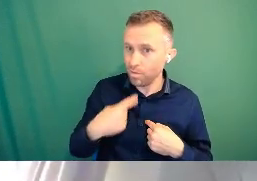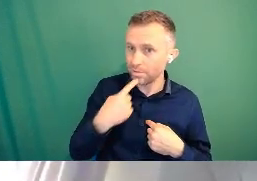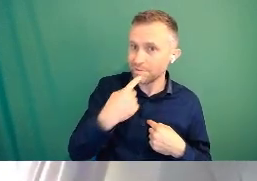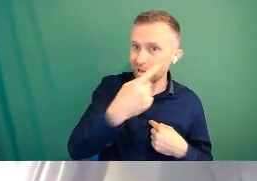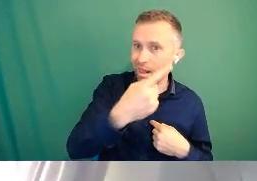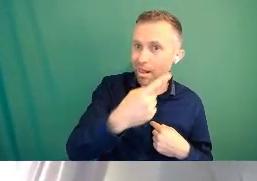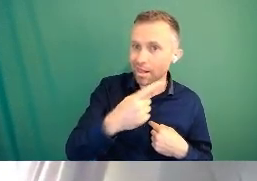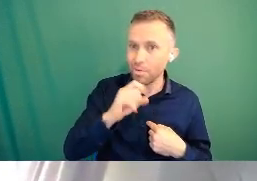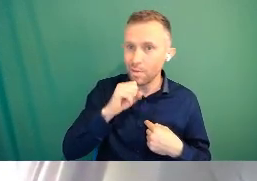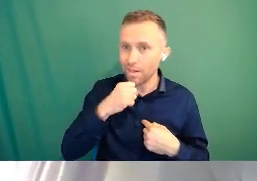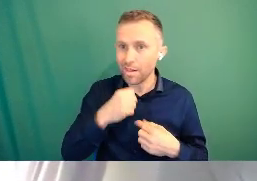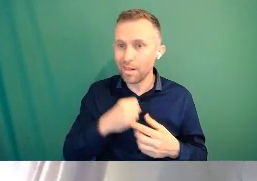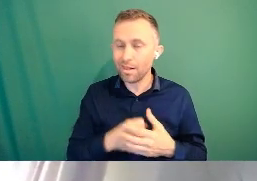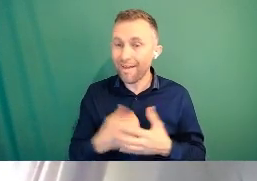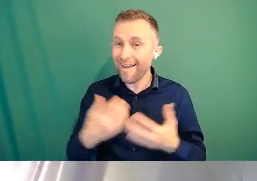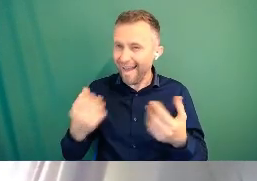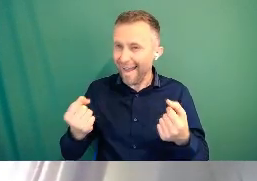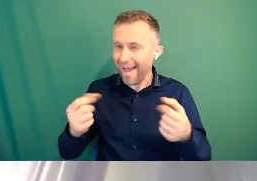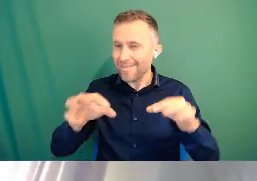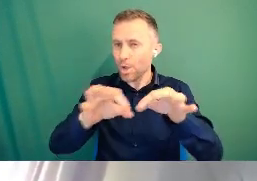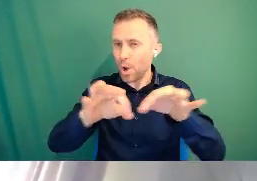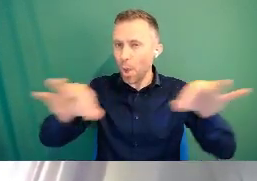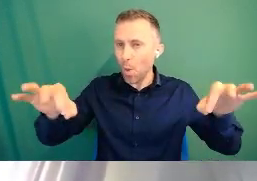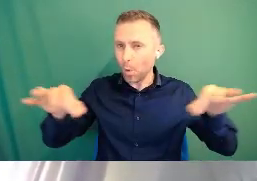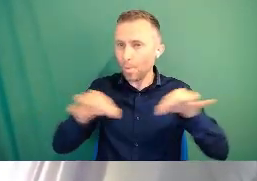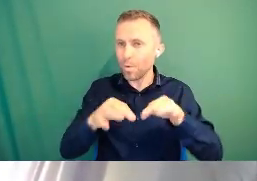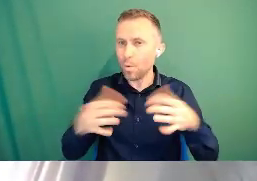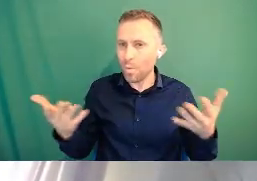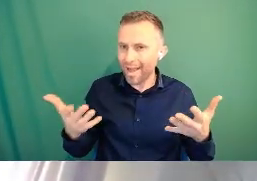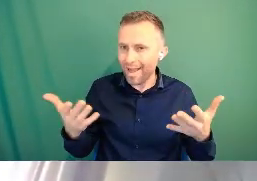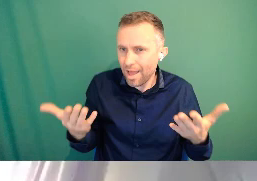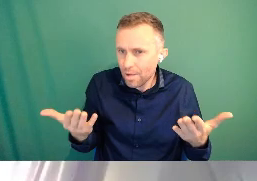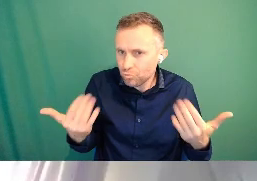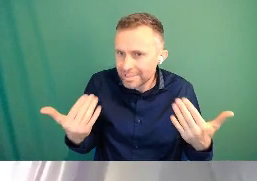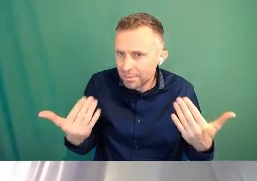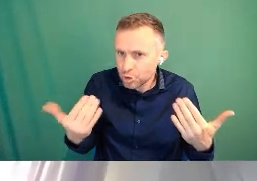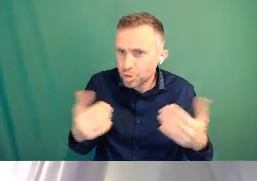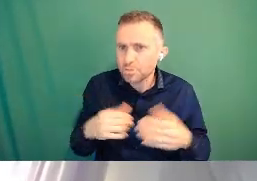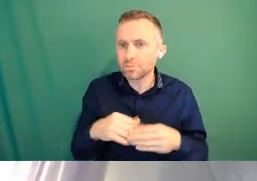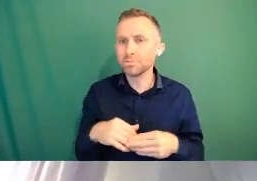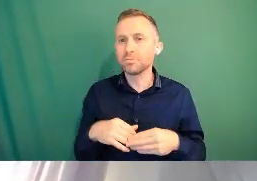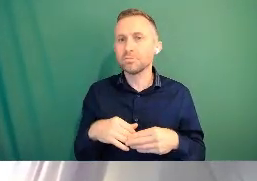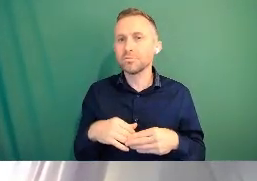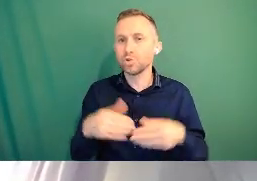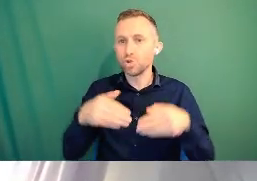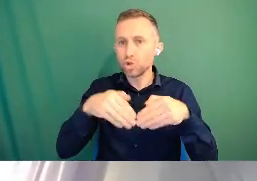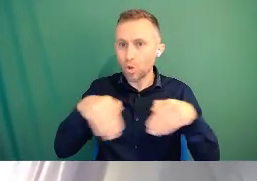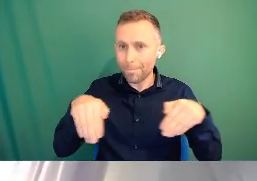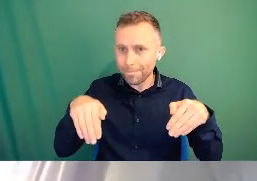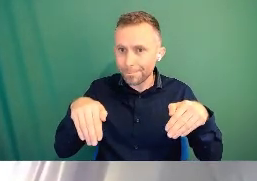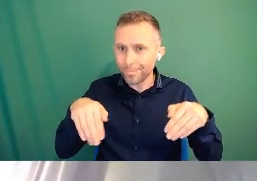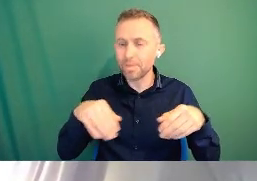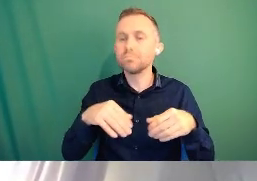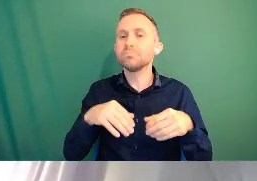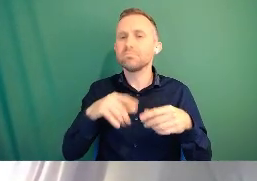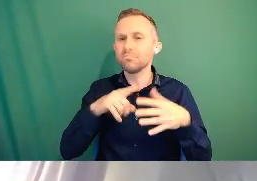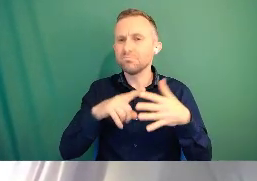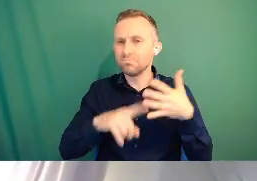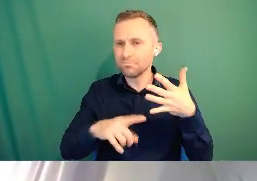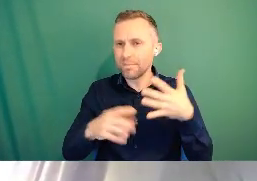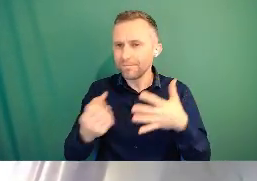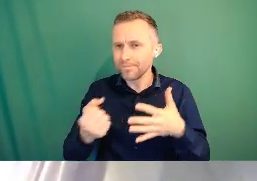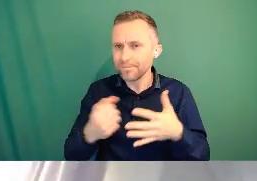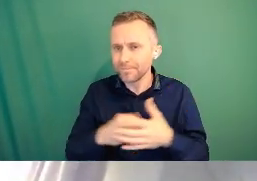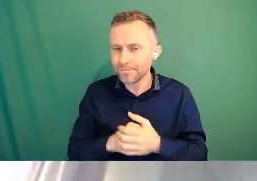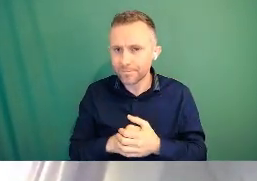in. I'll certainly mention that. We've got hearing loops at the admissions desks in the shop, like you say, though. So that at